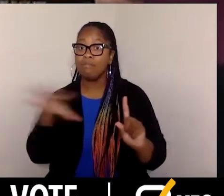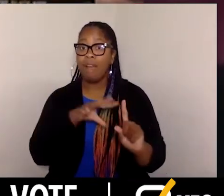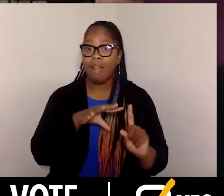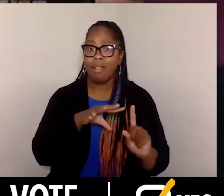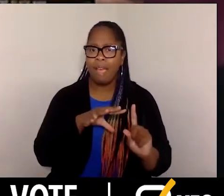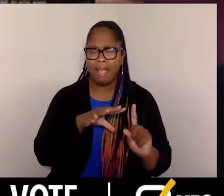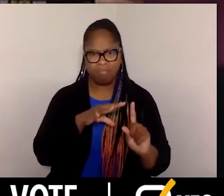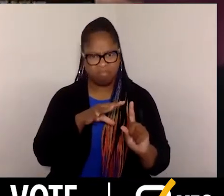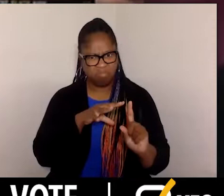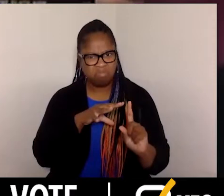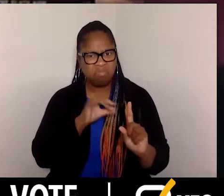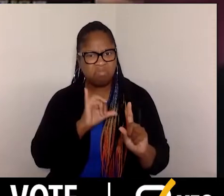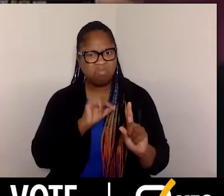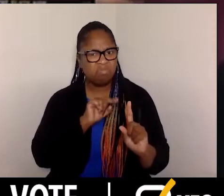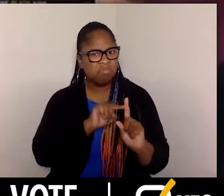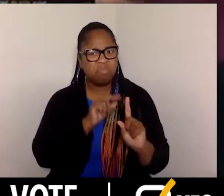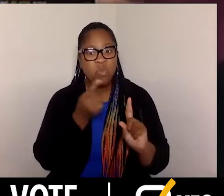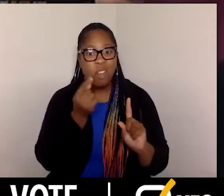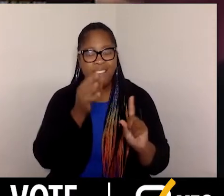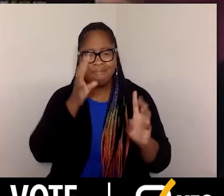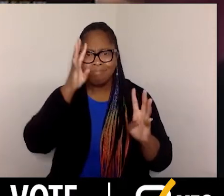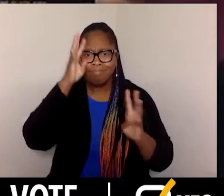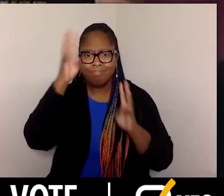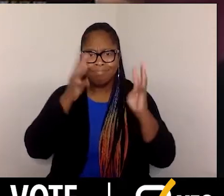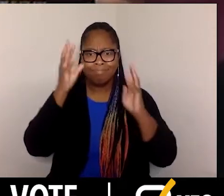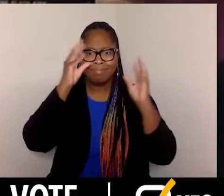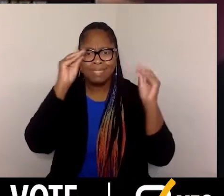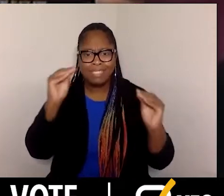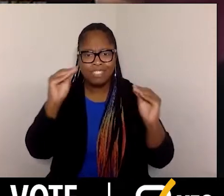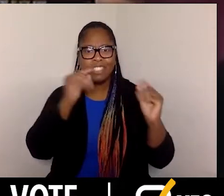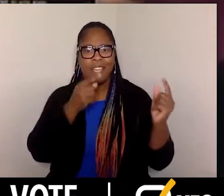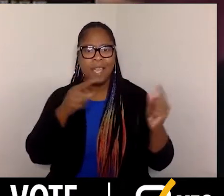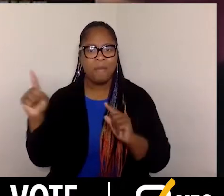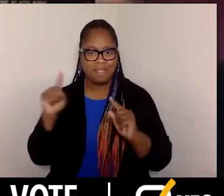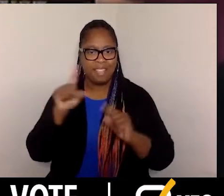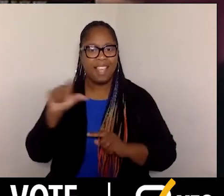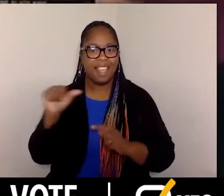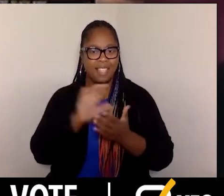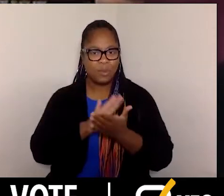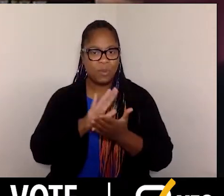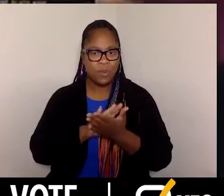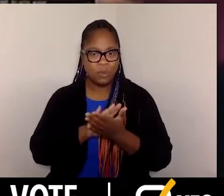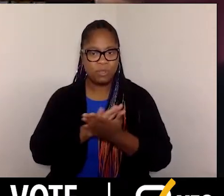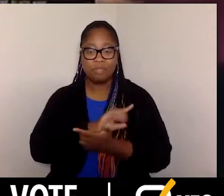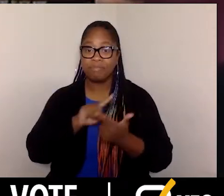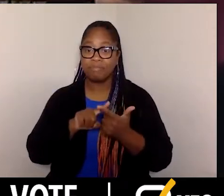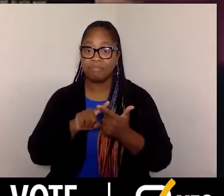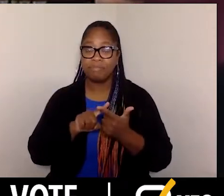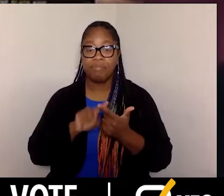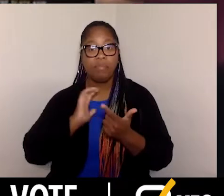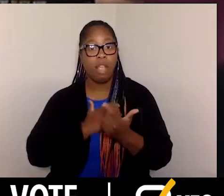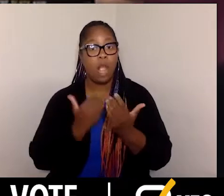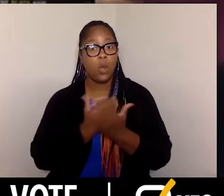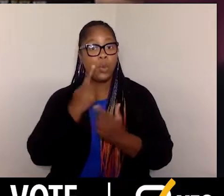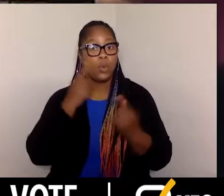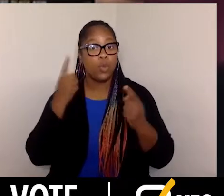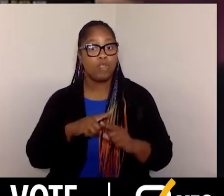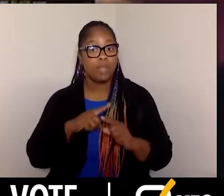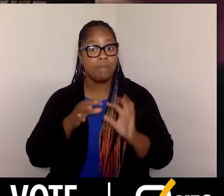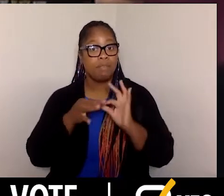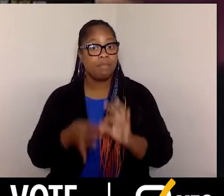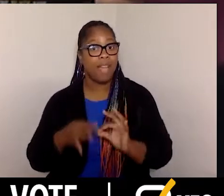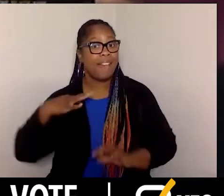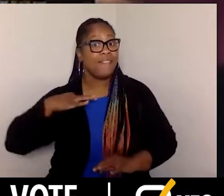innovative teaching going on in our LA schools. We'll also walk through our new agreement on